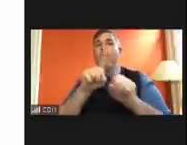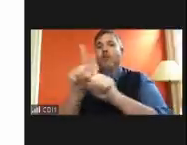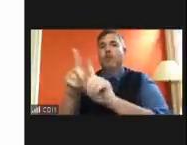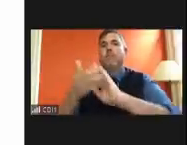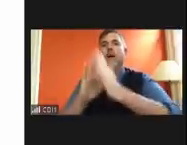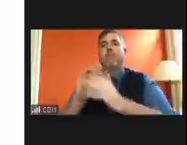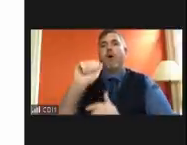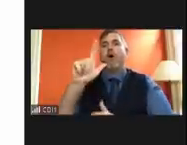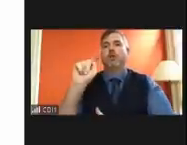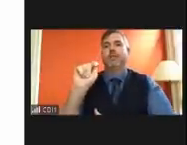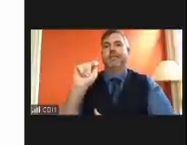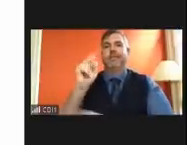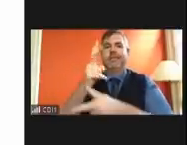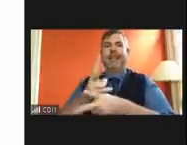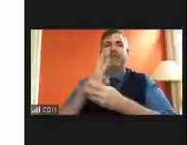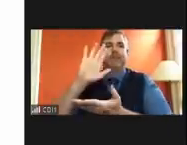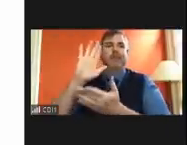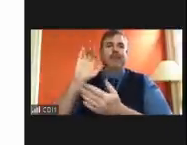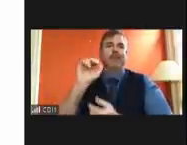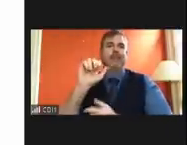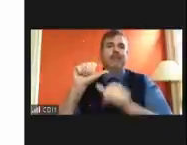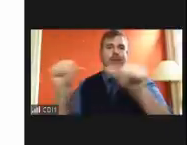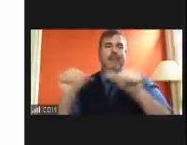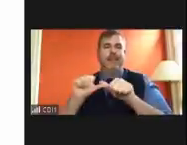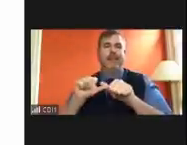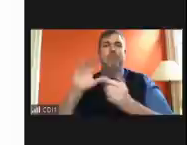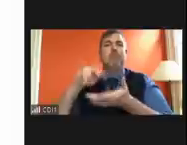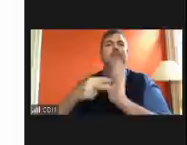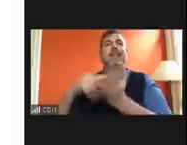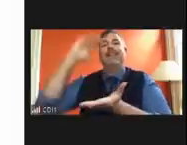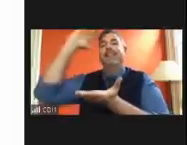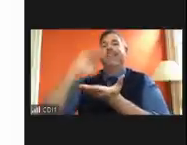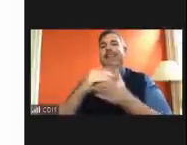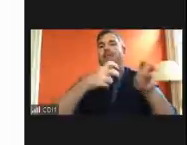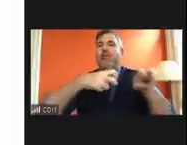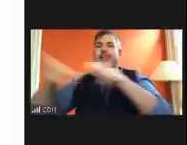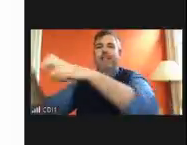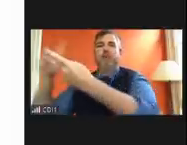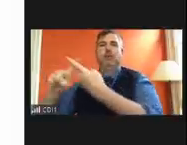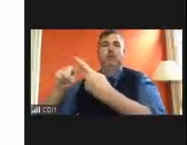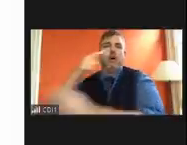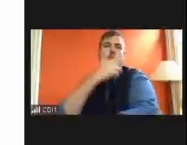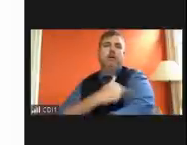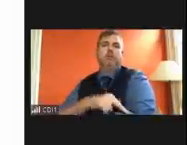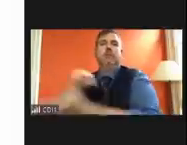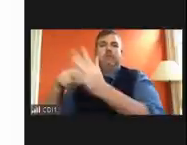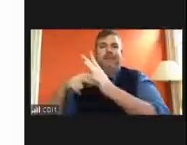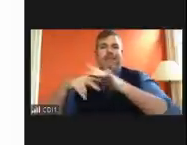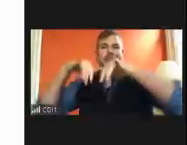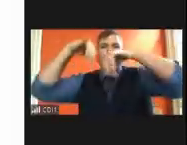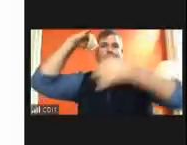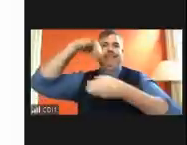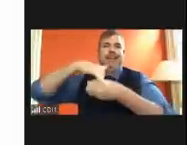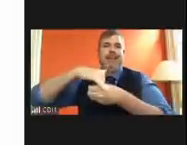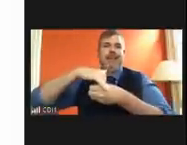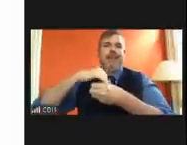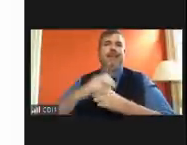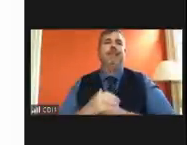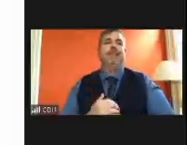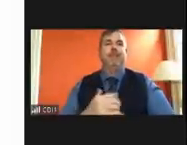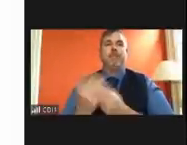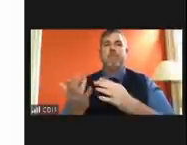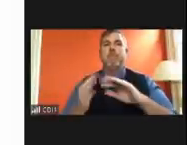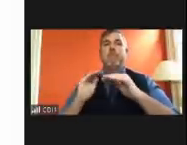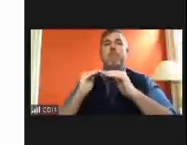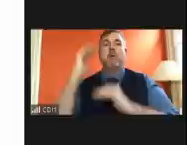hospitals. There are now 100, actually, that's just been updated, over 100 inmates currently in that 200-bed facility. And